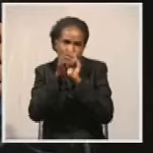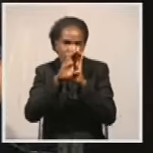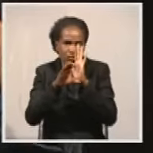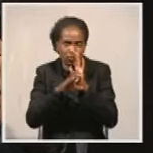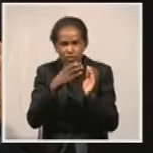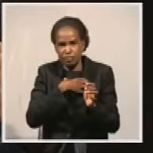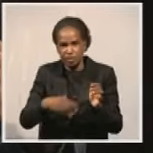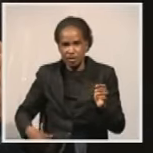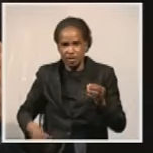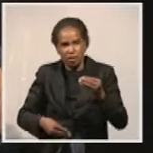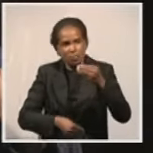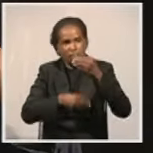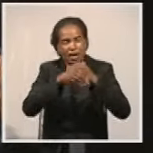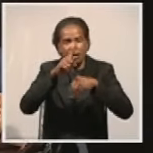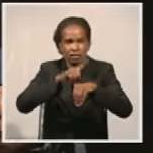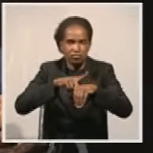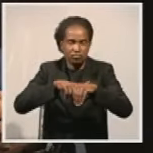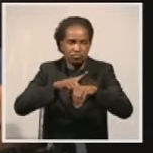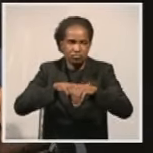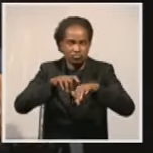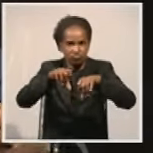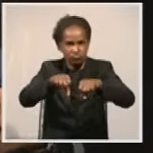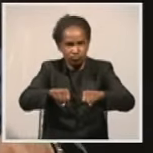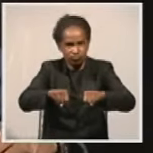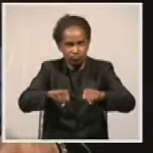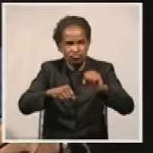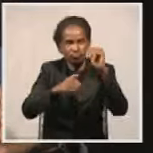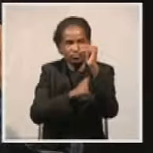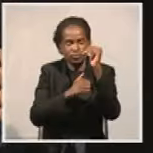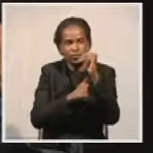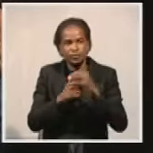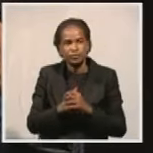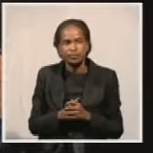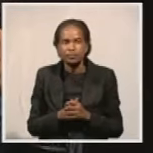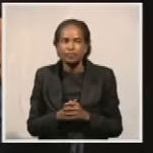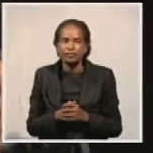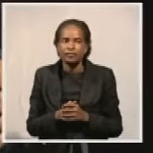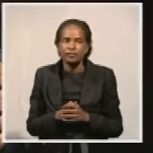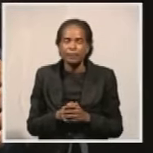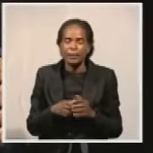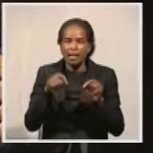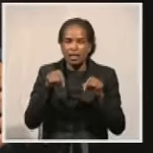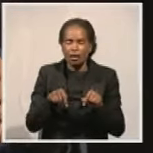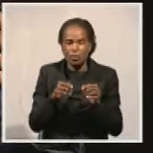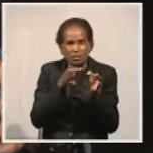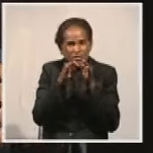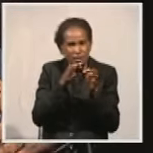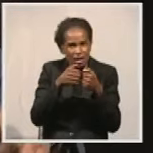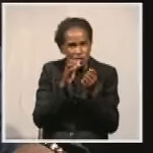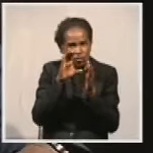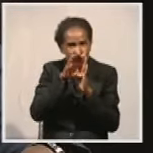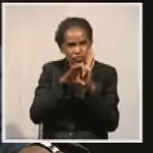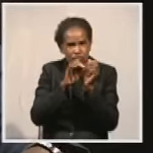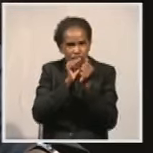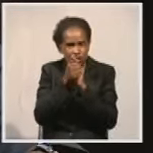and the amendments to the constitution, and why it also takes such a huge majority to be able to effect any